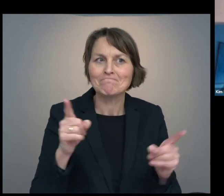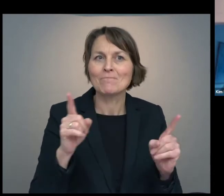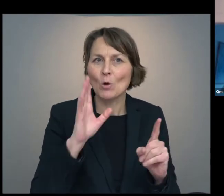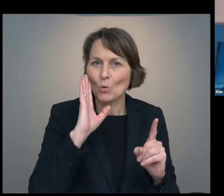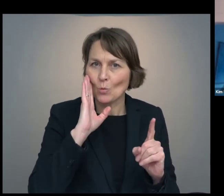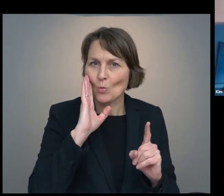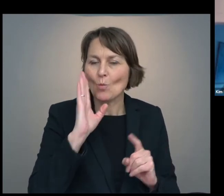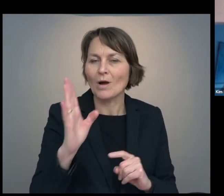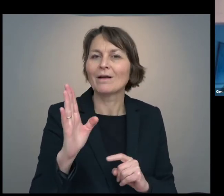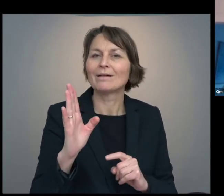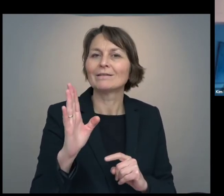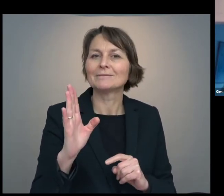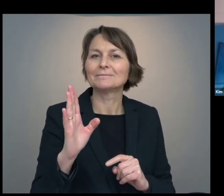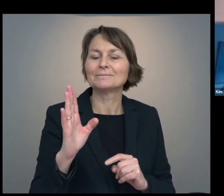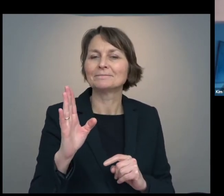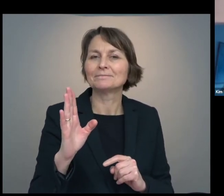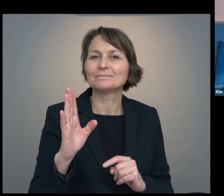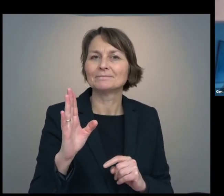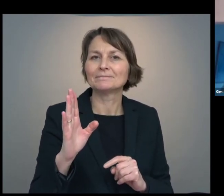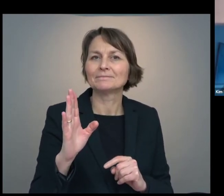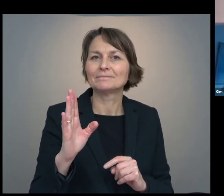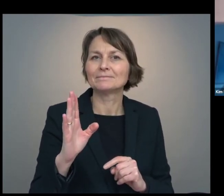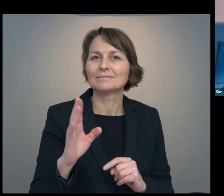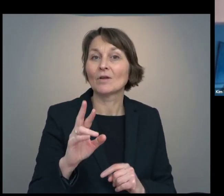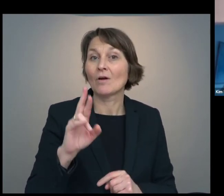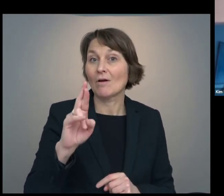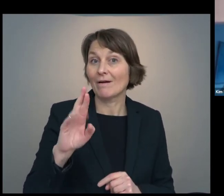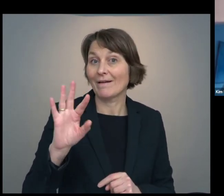we're gonna announce the second